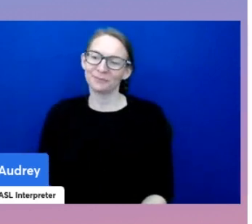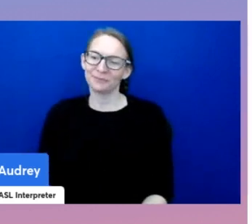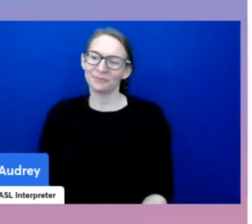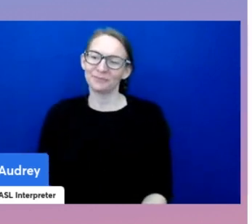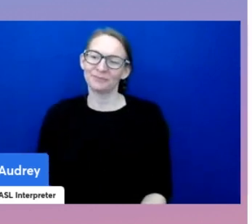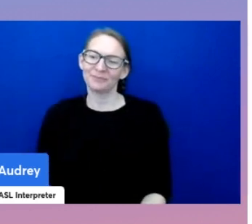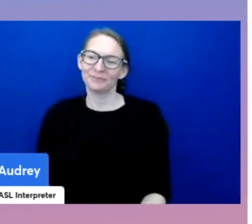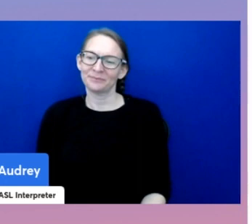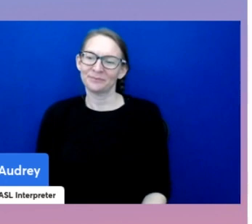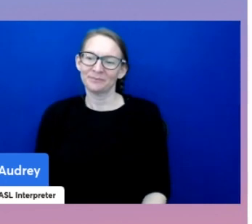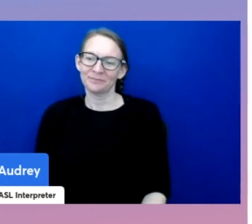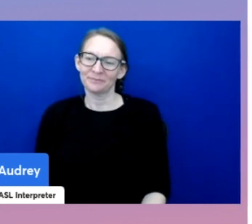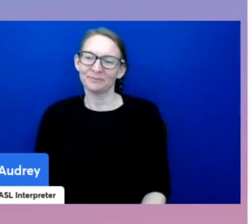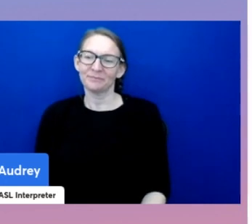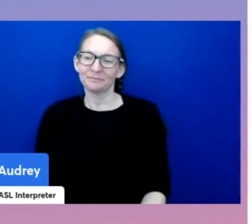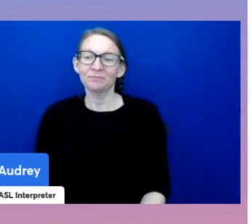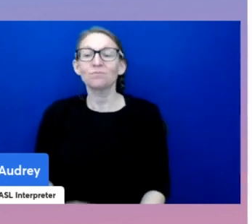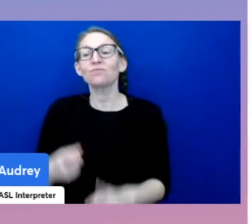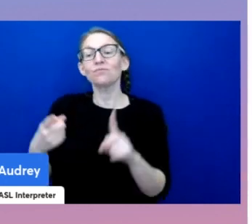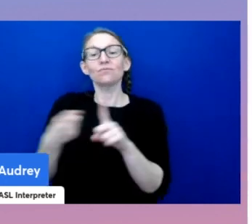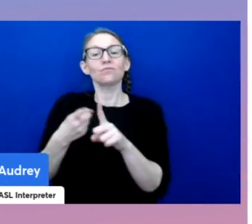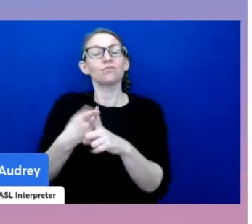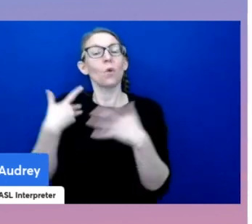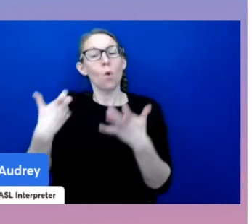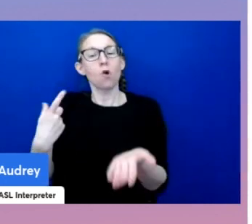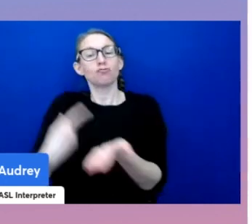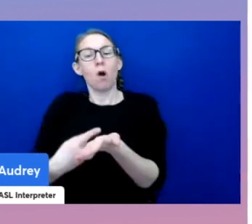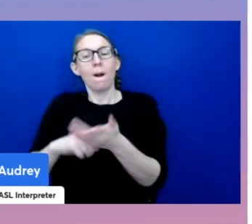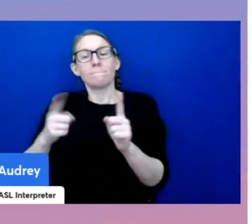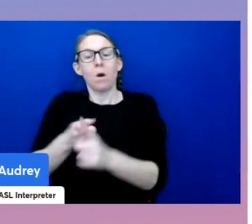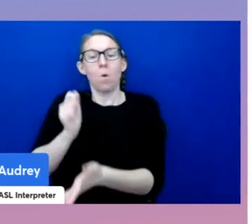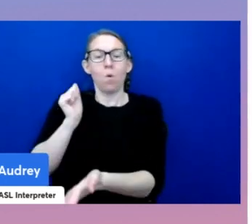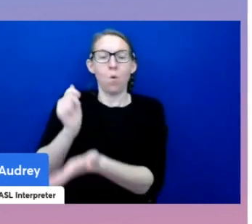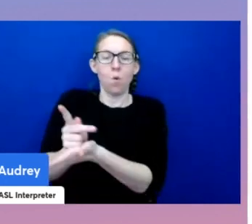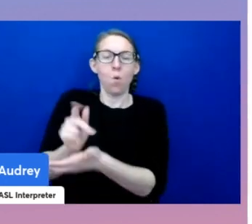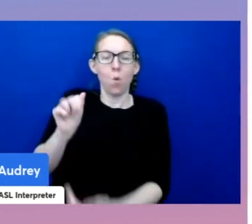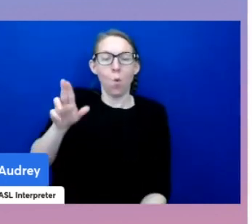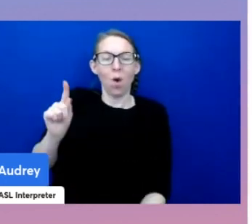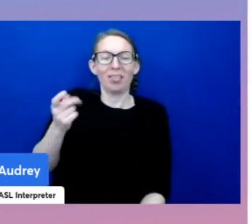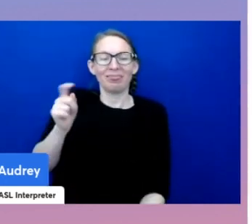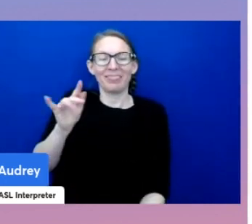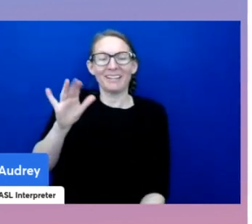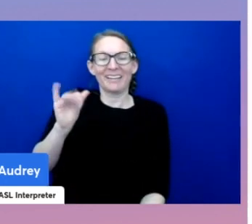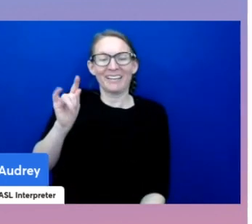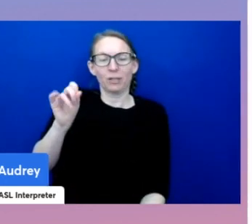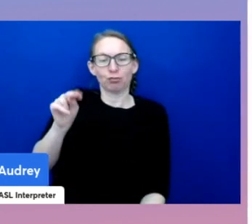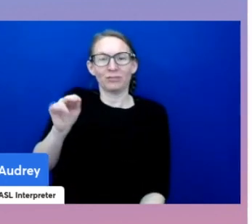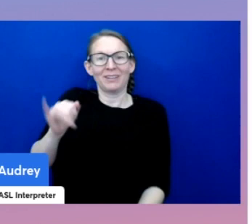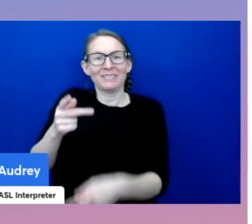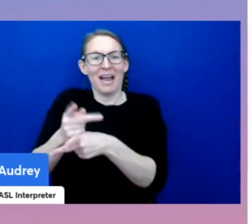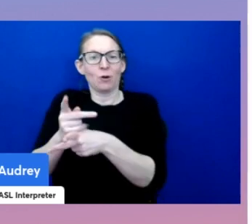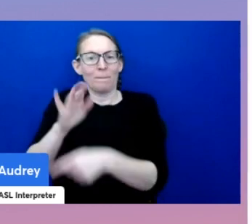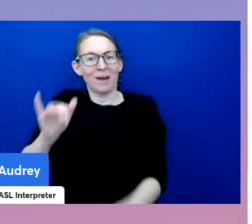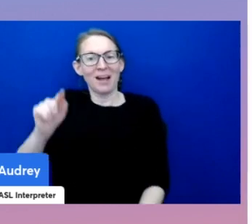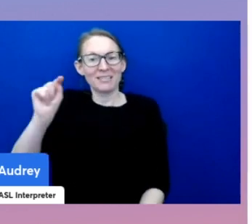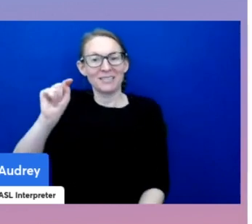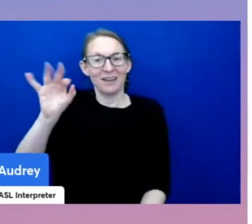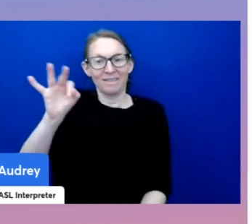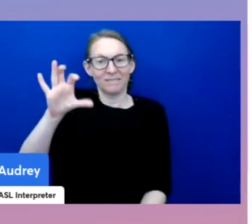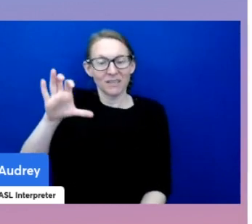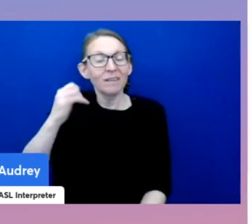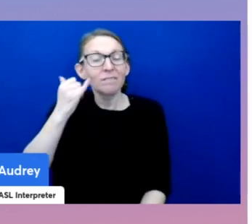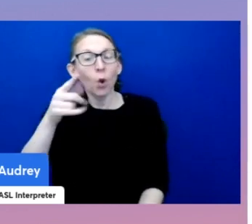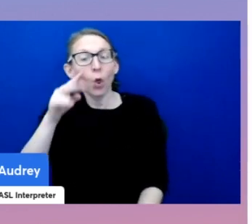The first thing that I want to talk about is how authentication is handled by TFC. If we look at my example